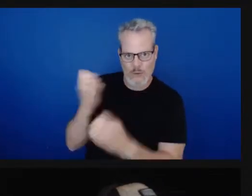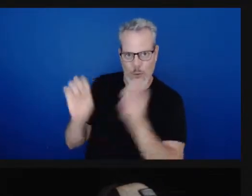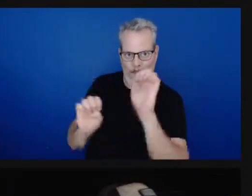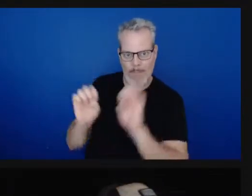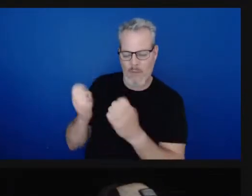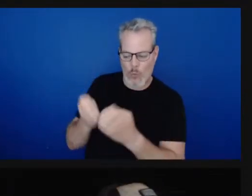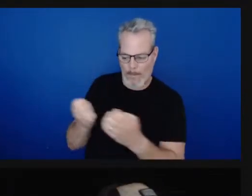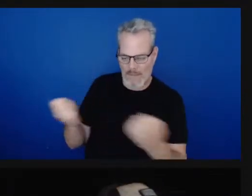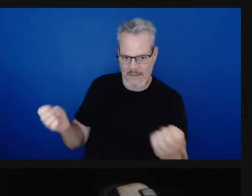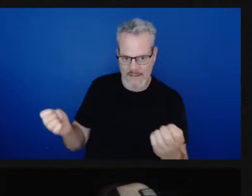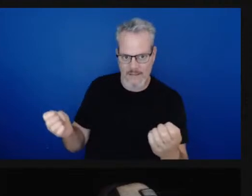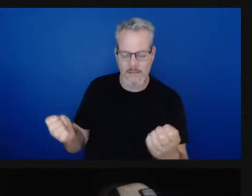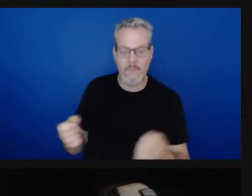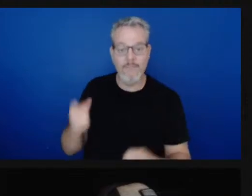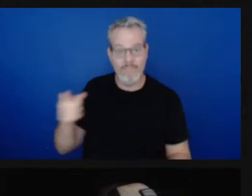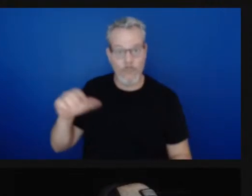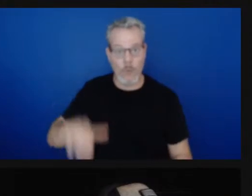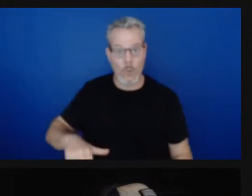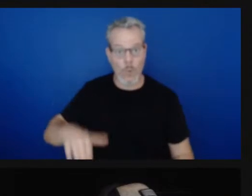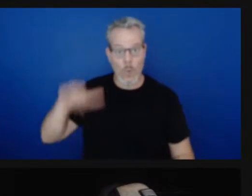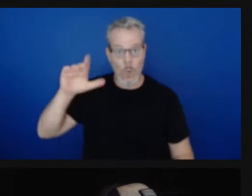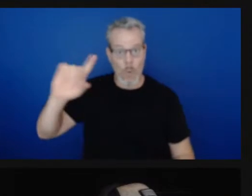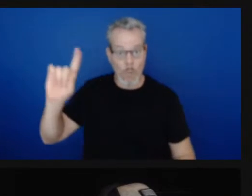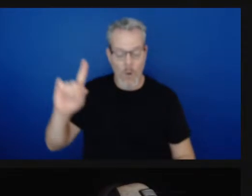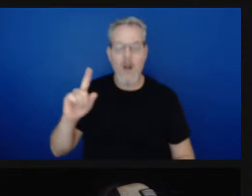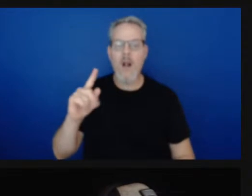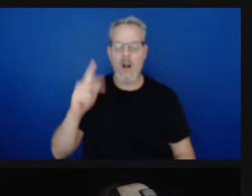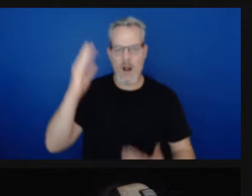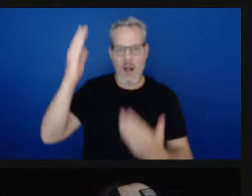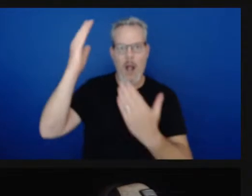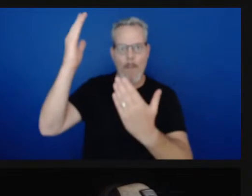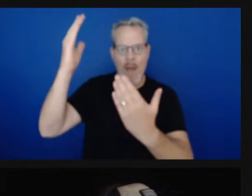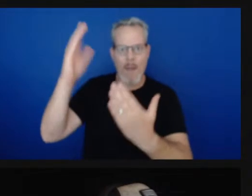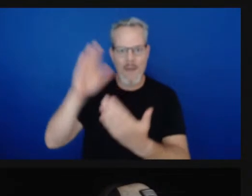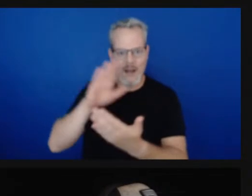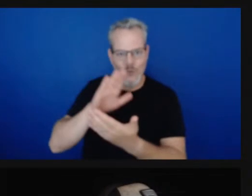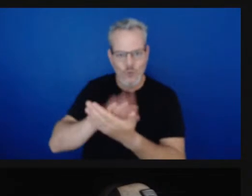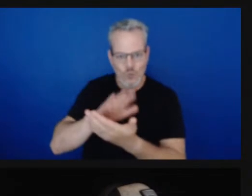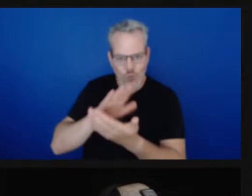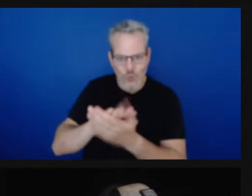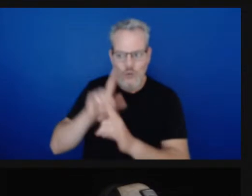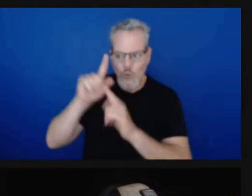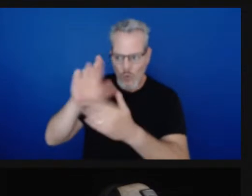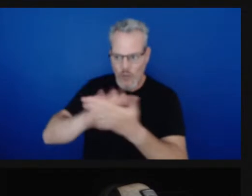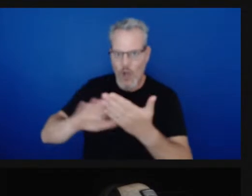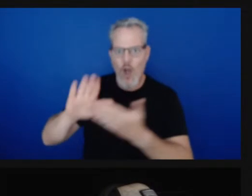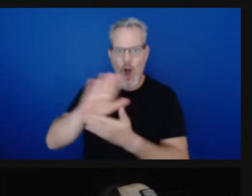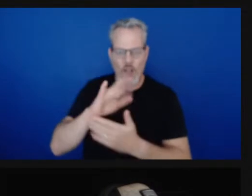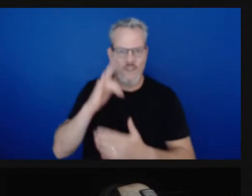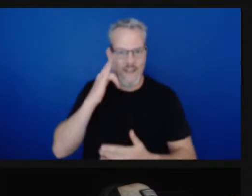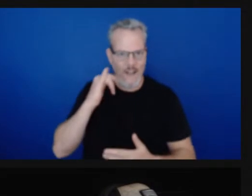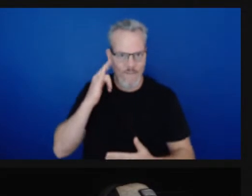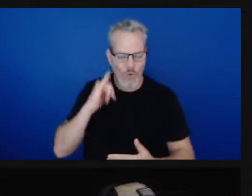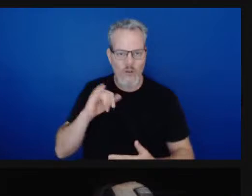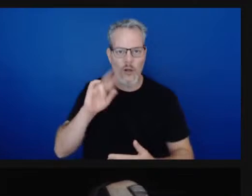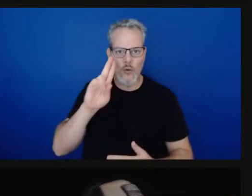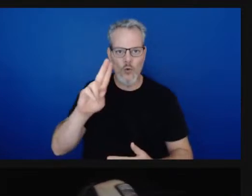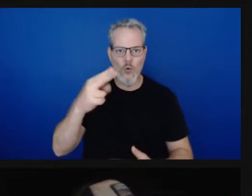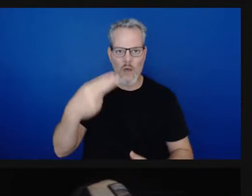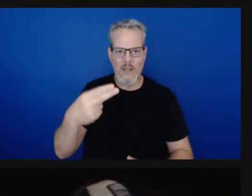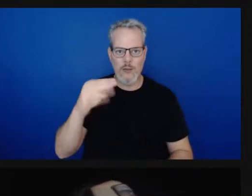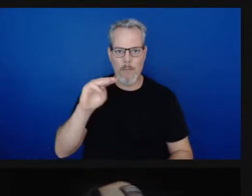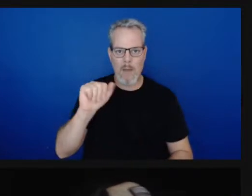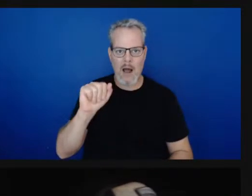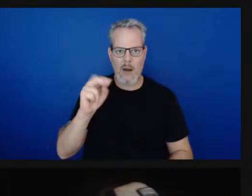But Jim grew up on Oahu, attended Kamehameha schools, Pomona College in California, and University of Hawaii at Manoa. He